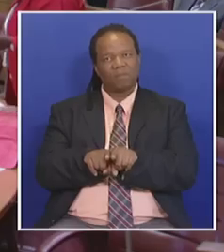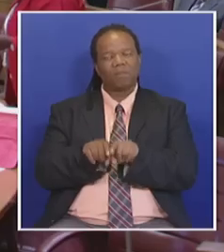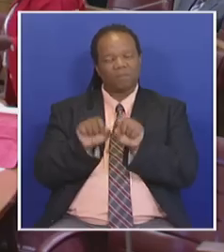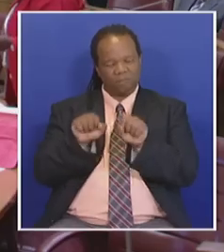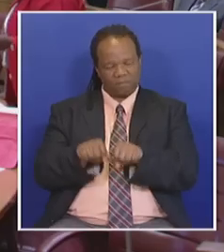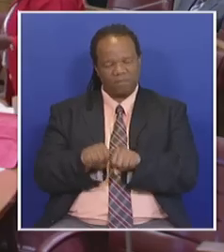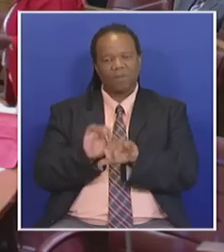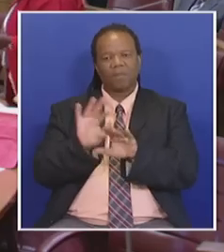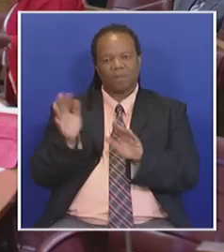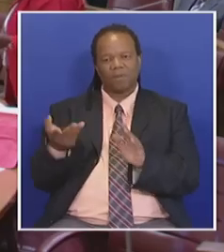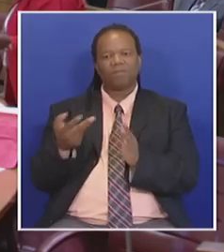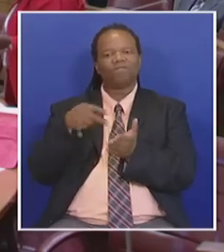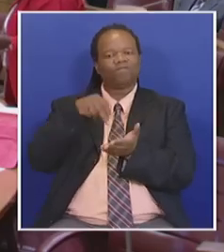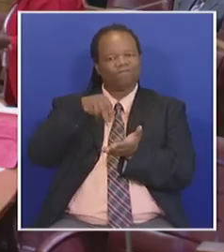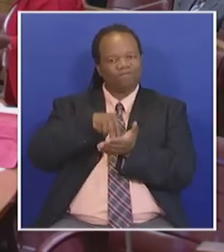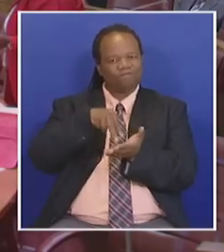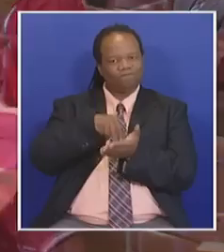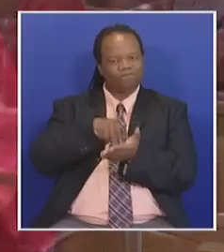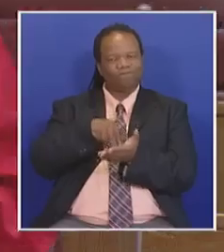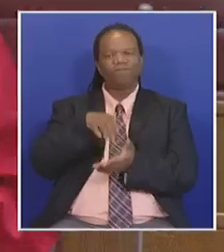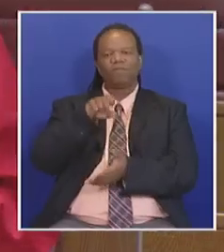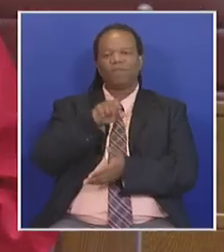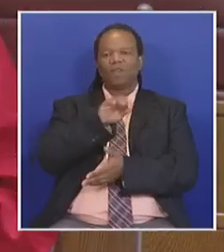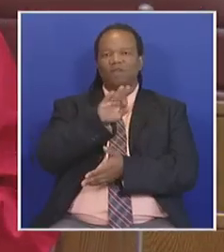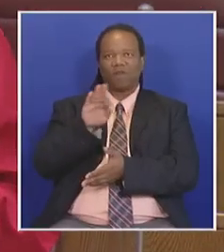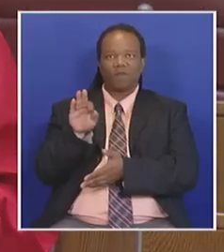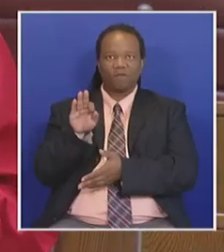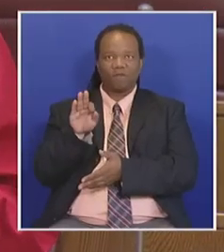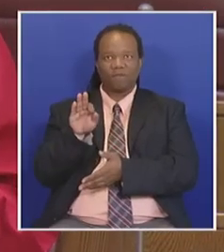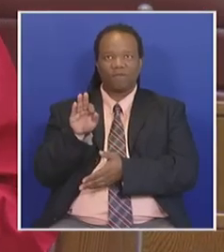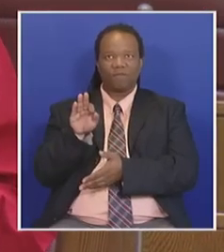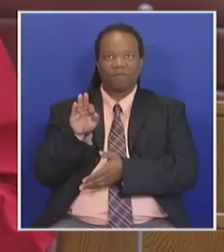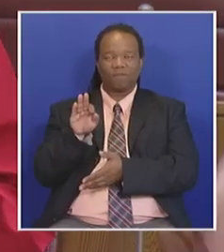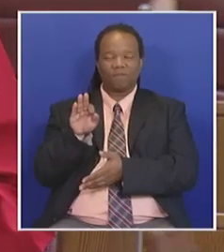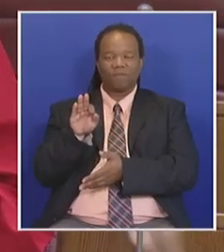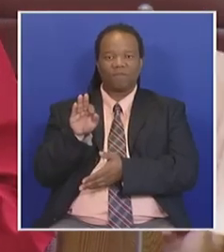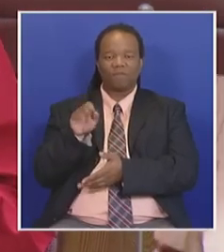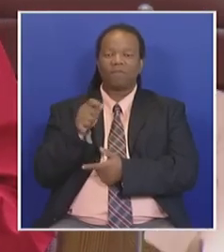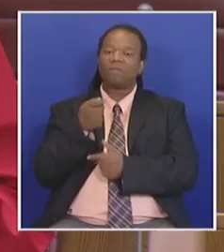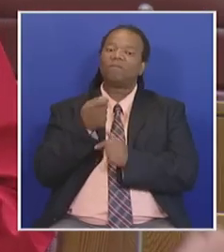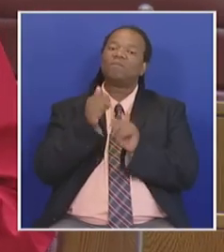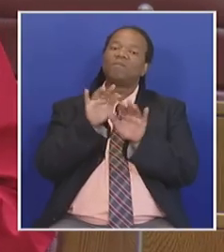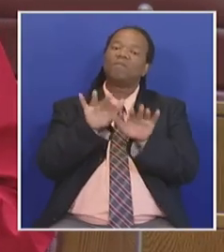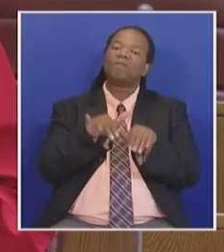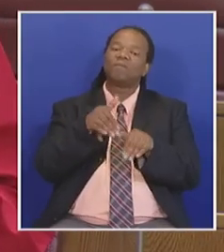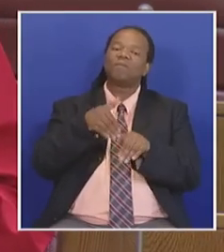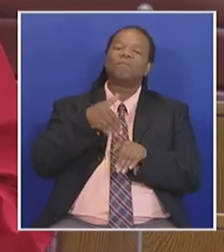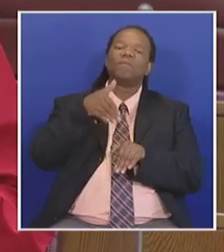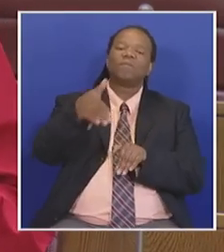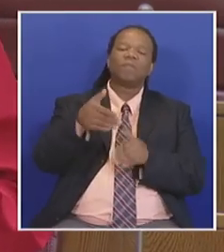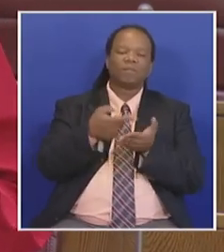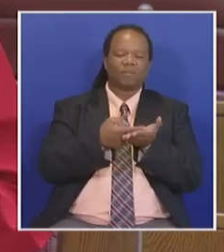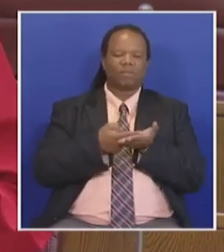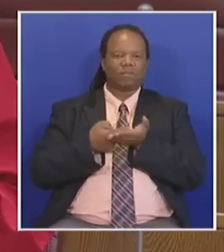I rise on behalf of the EFF that the House in its next sitting debate the